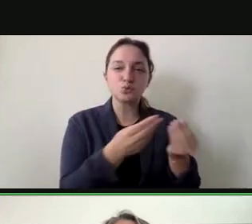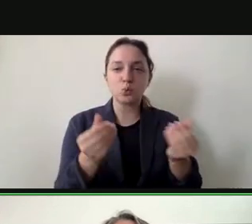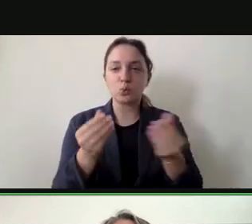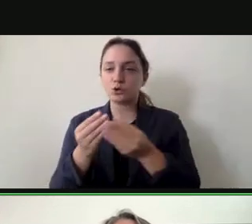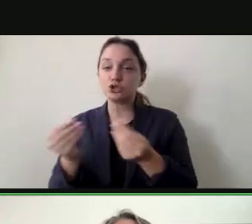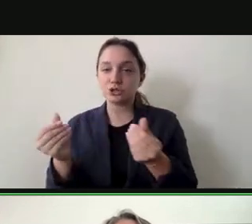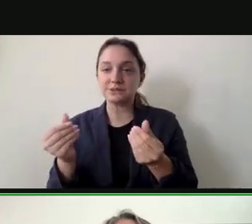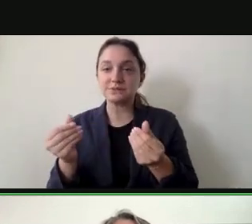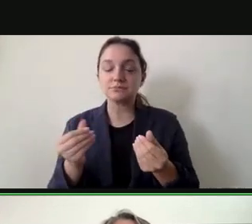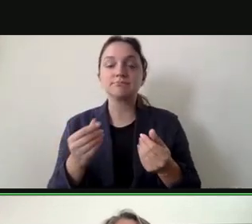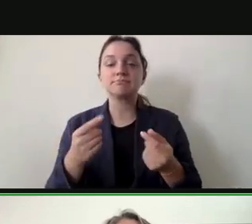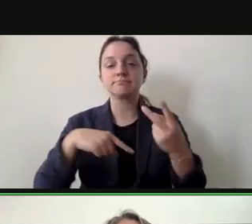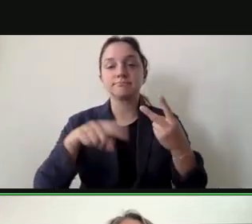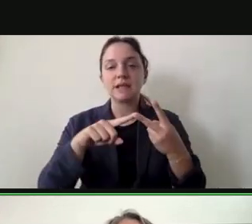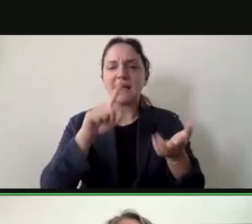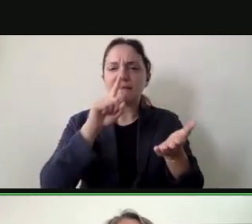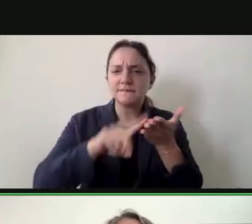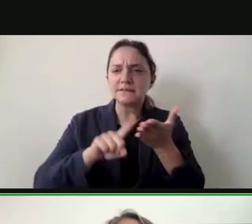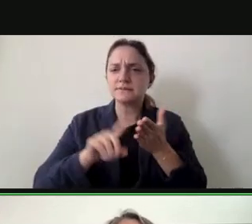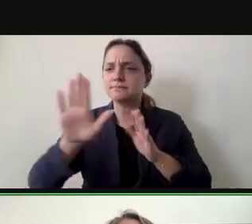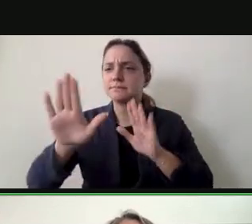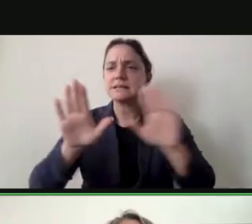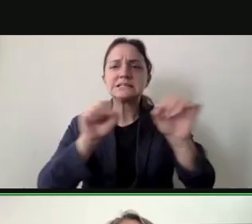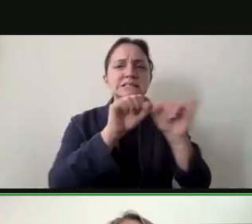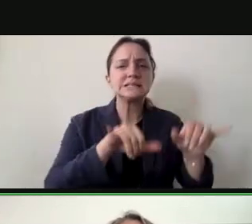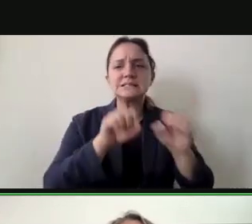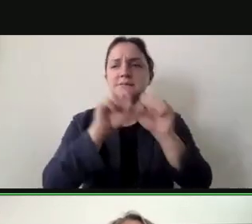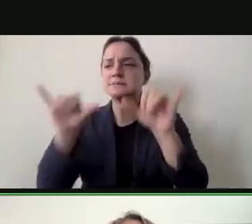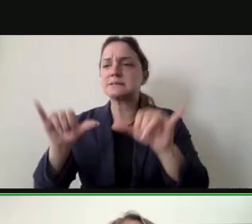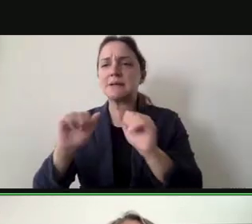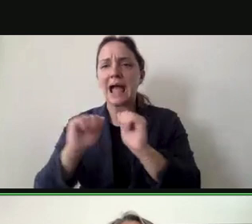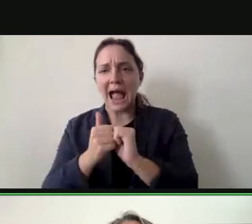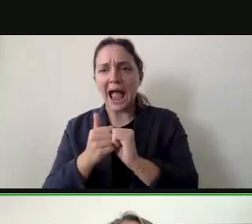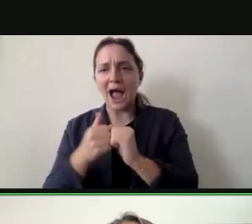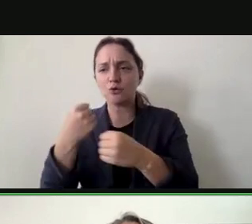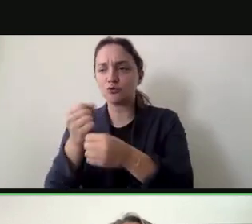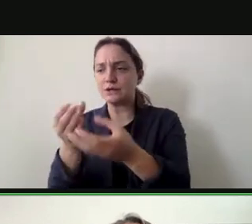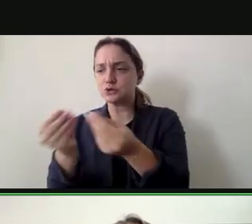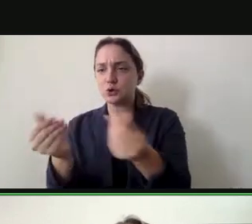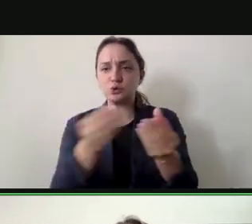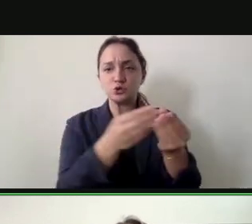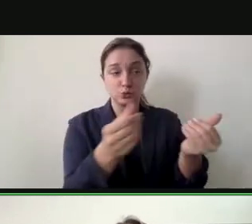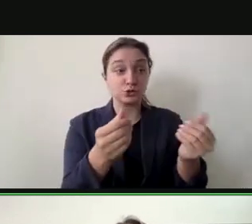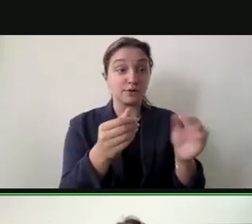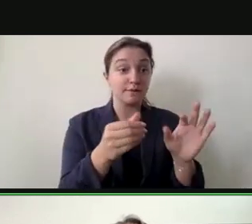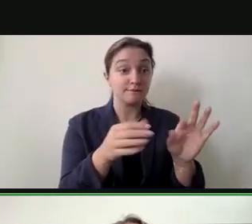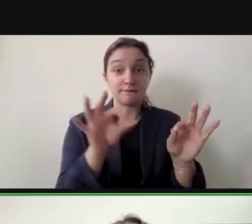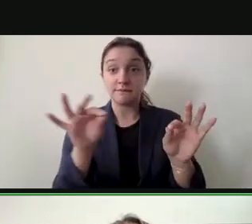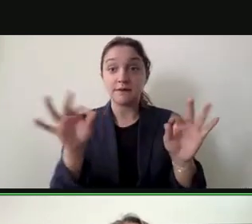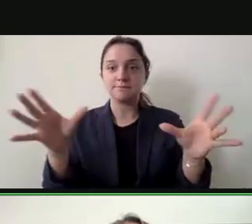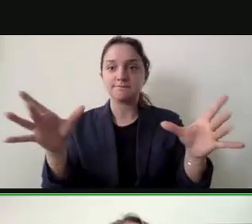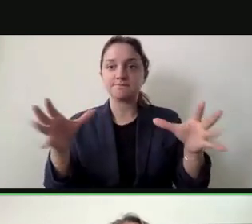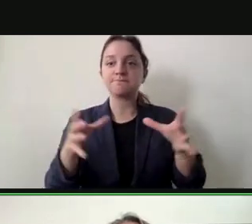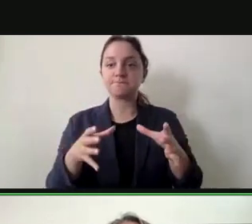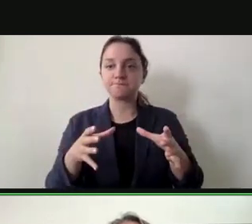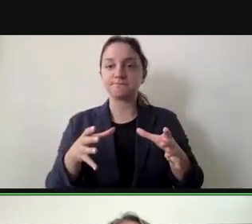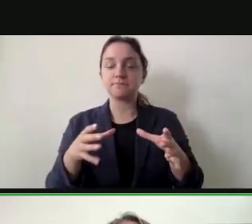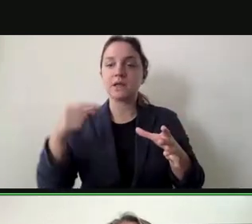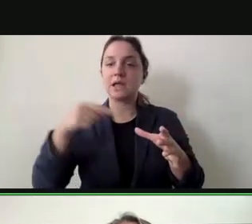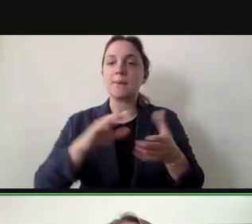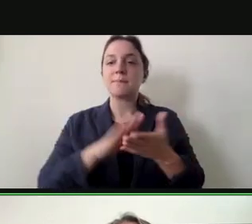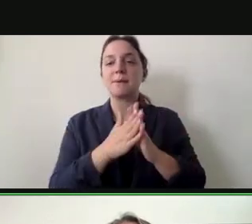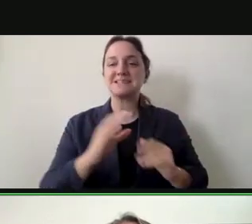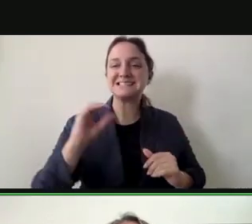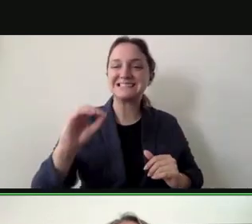and investigating the mechanisms for implementing the solutions to convert our campus central energy system to be a zero